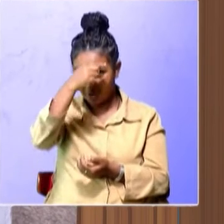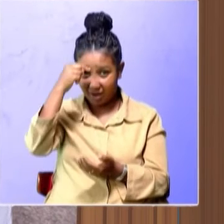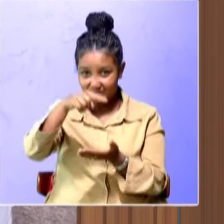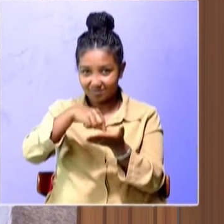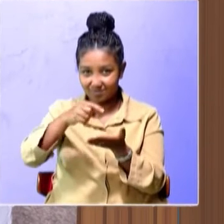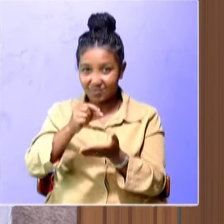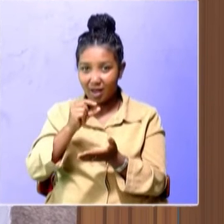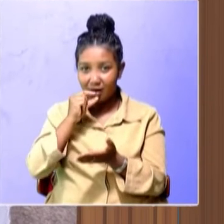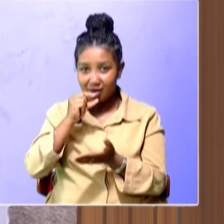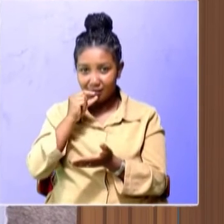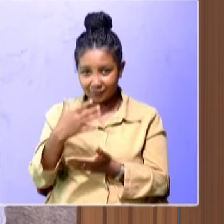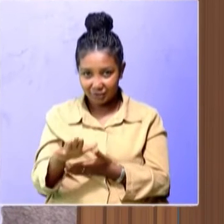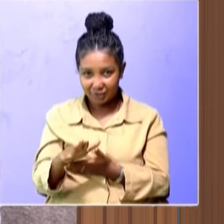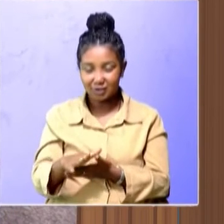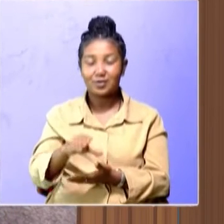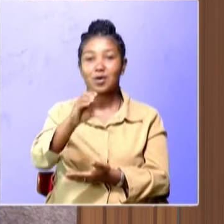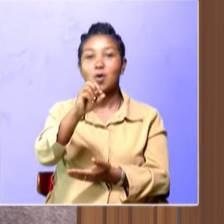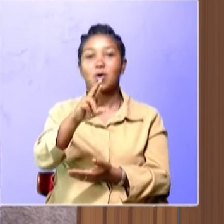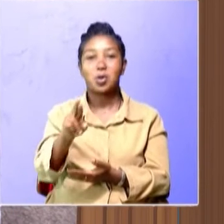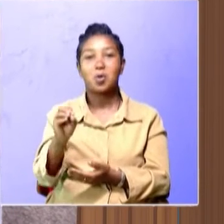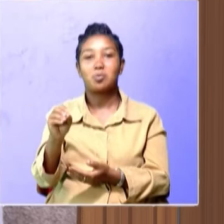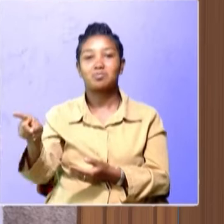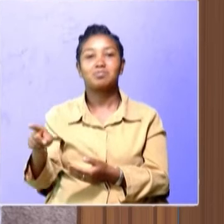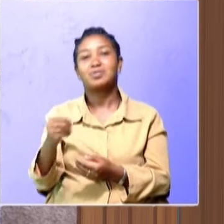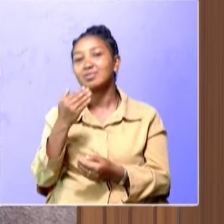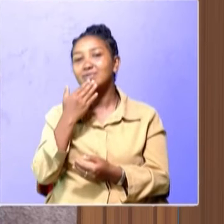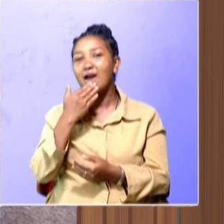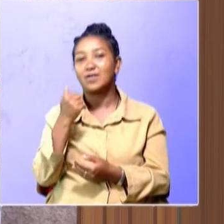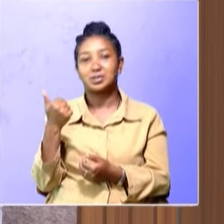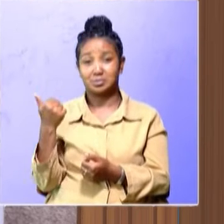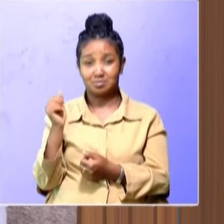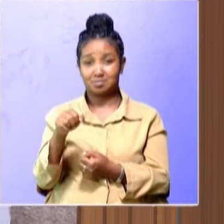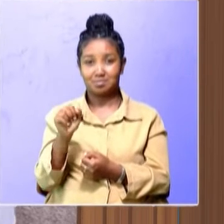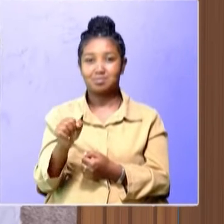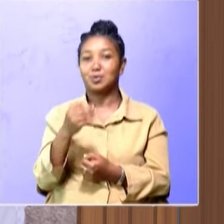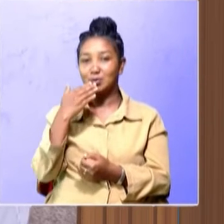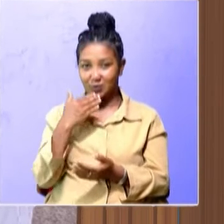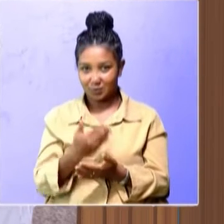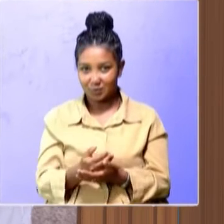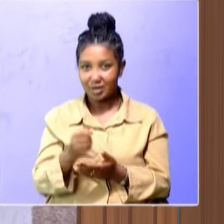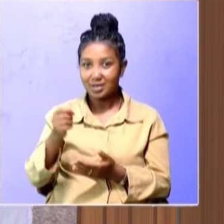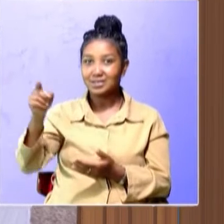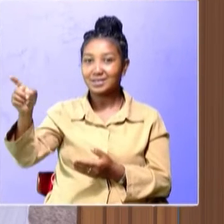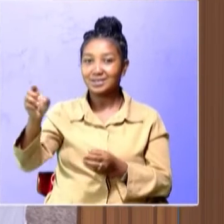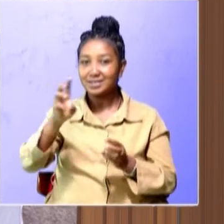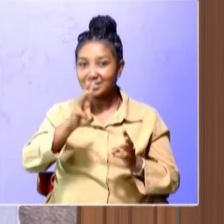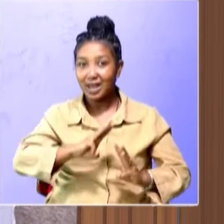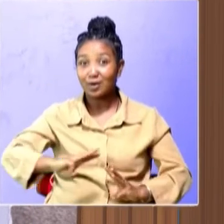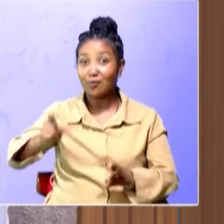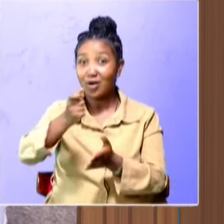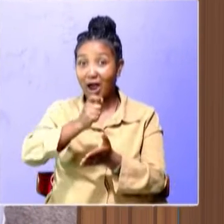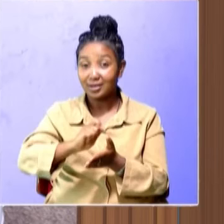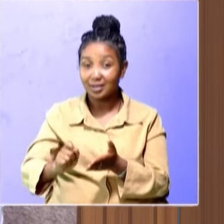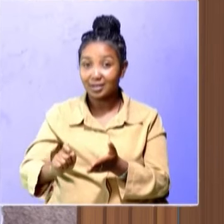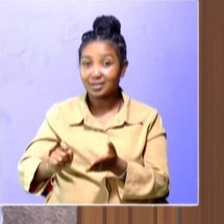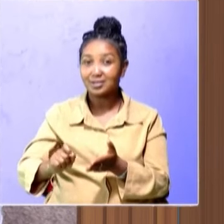Oreo biscuits, Oreo cookies. They are very delicious, yes? Good. And this technique of writing